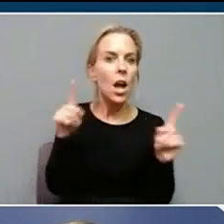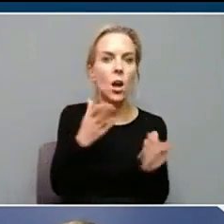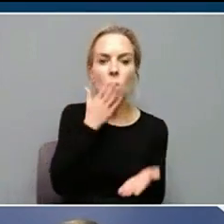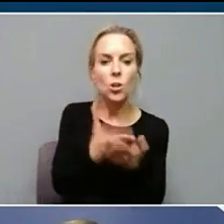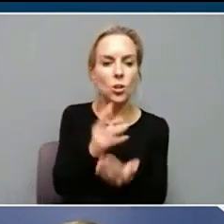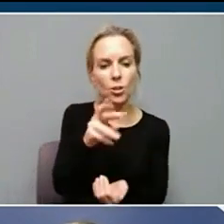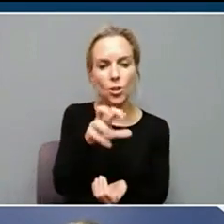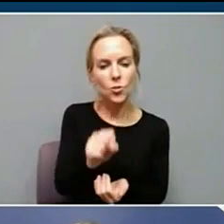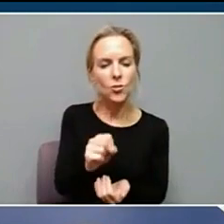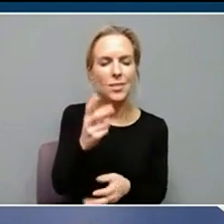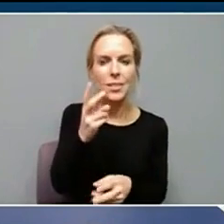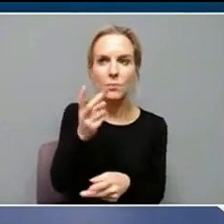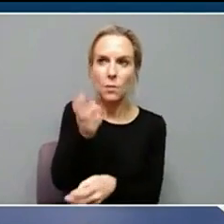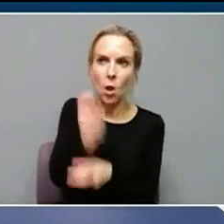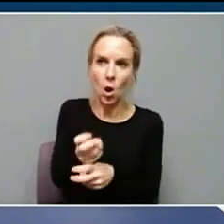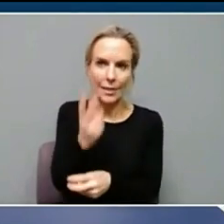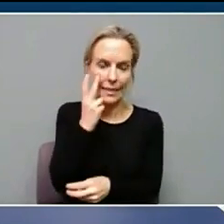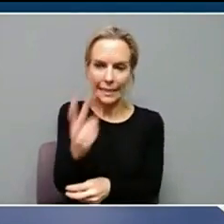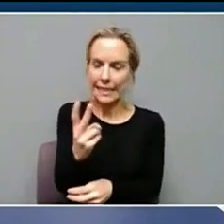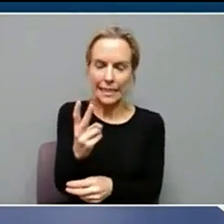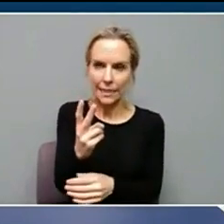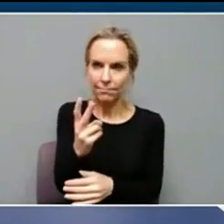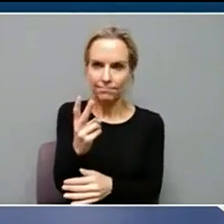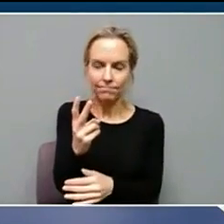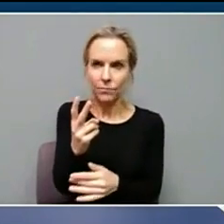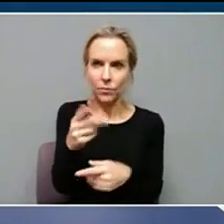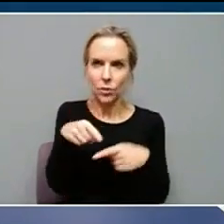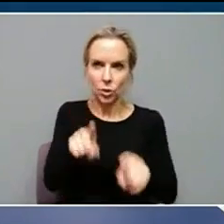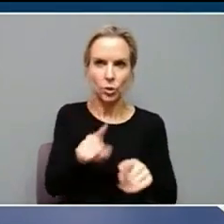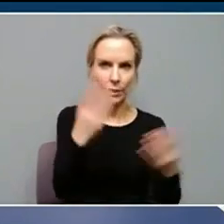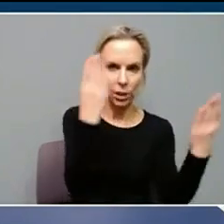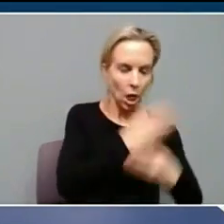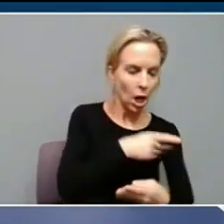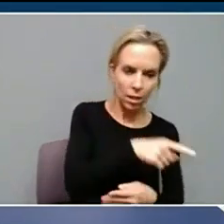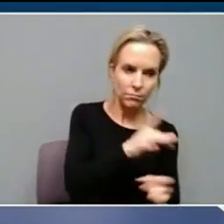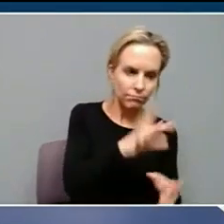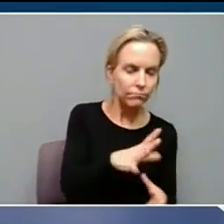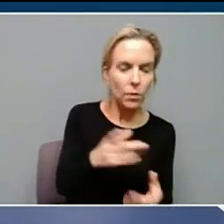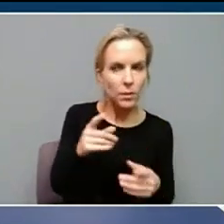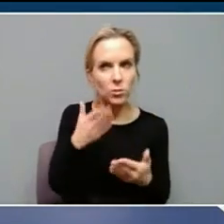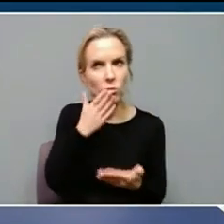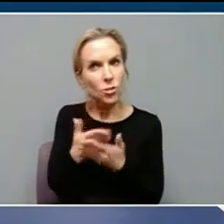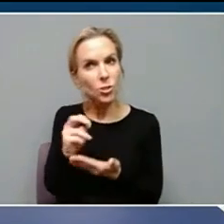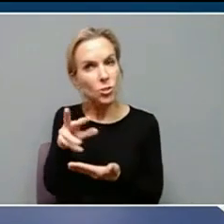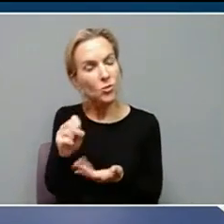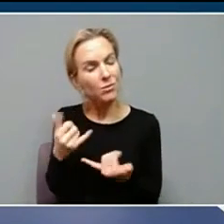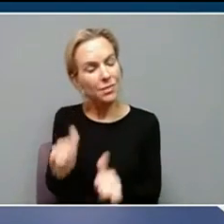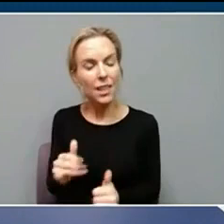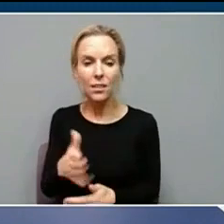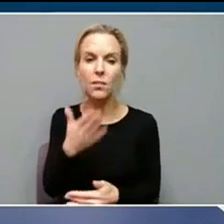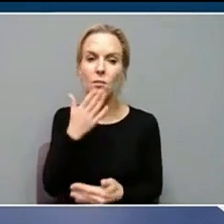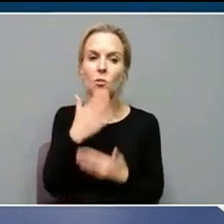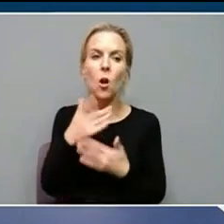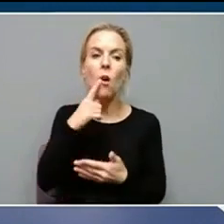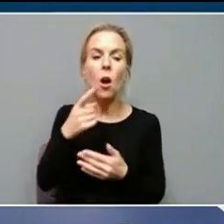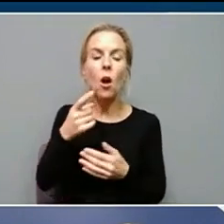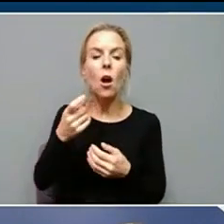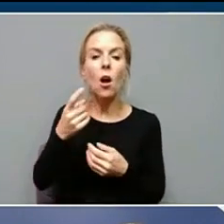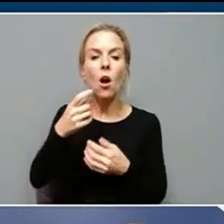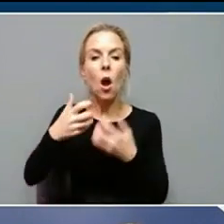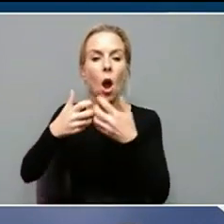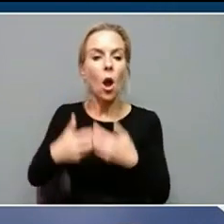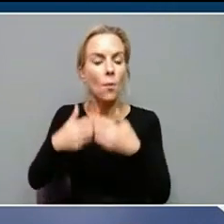see it in the midst of the darkness. And another step that moves Kentucky's automotive industry further into